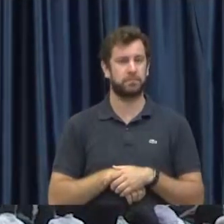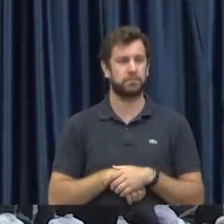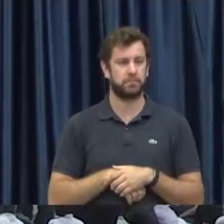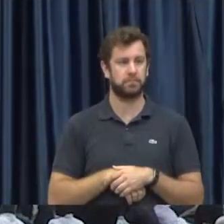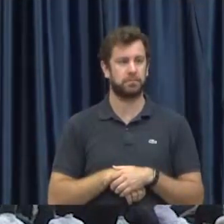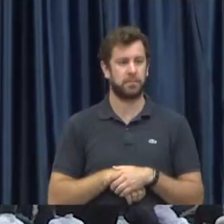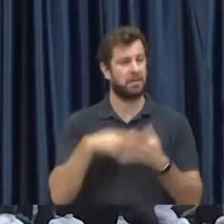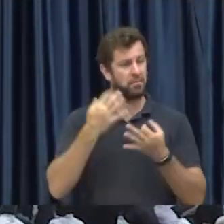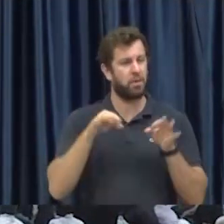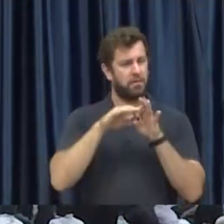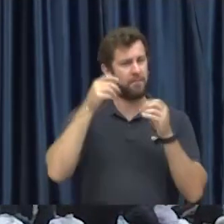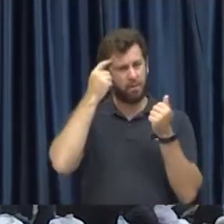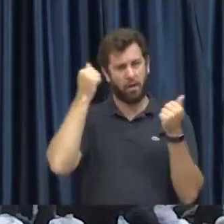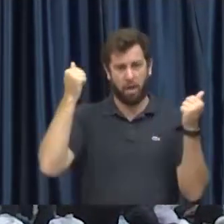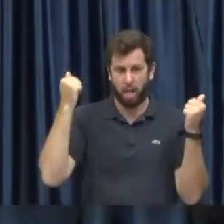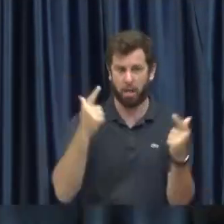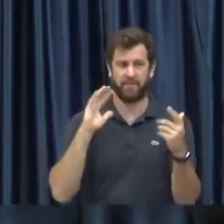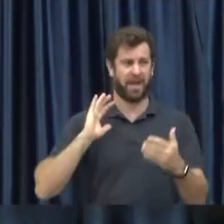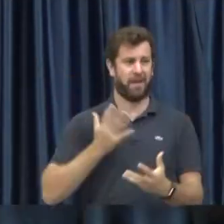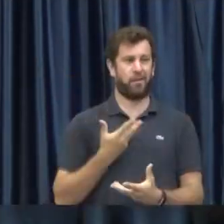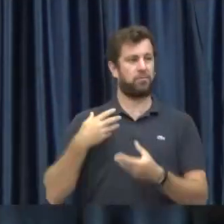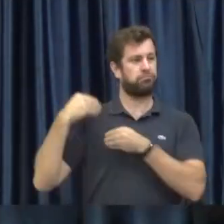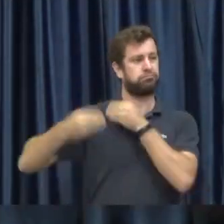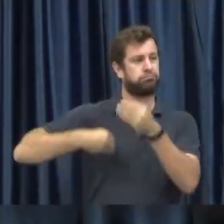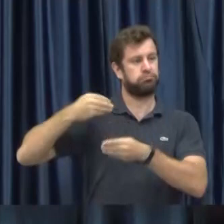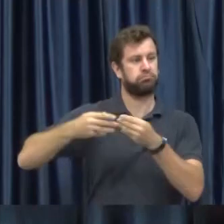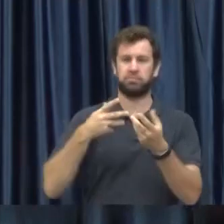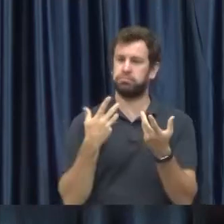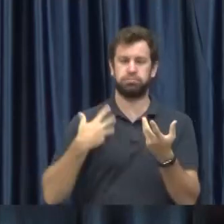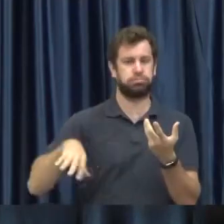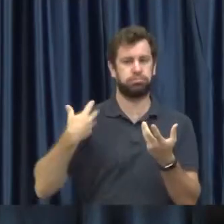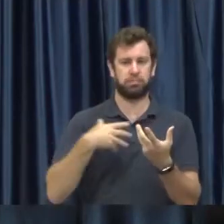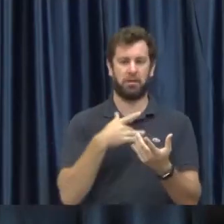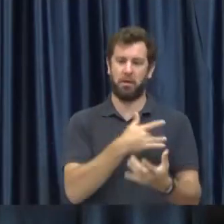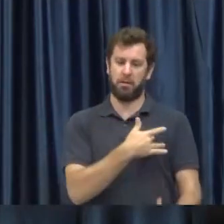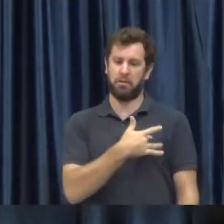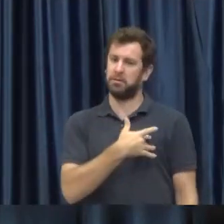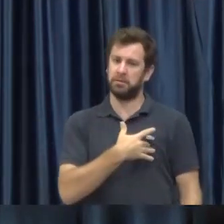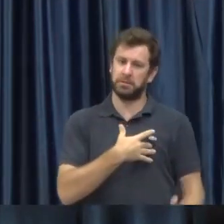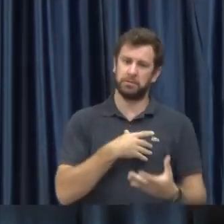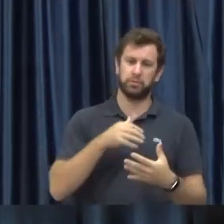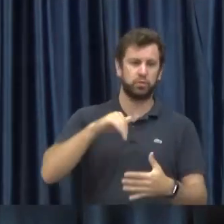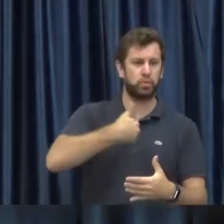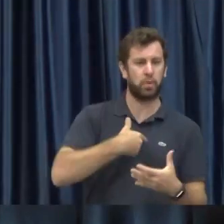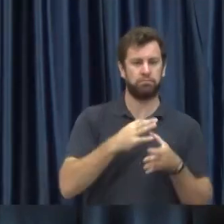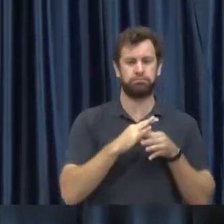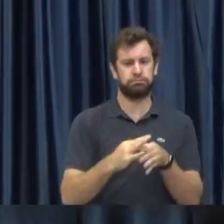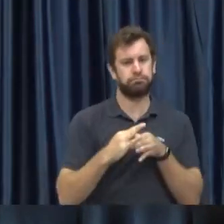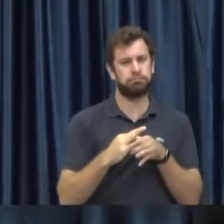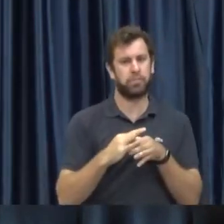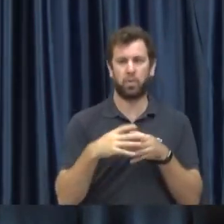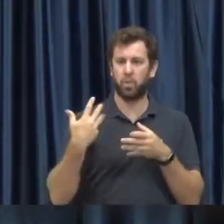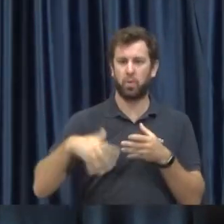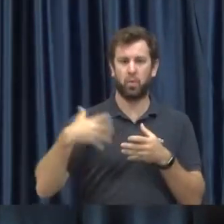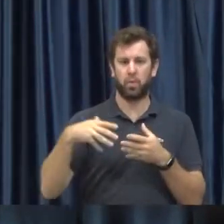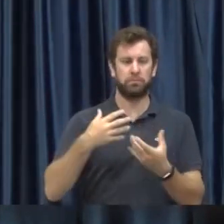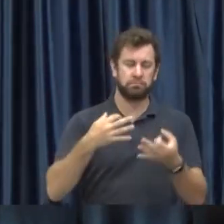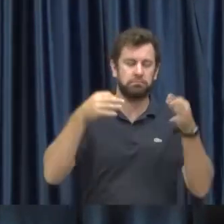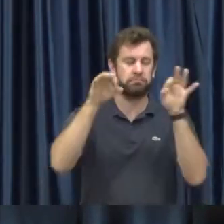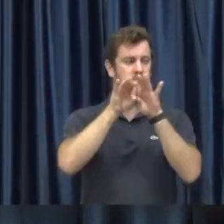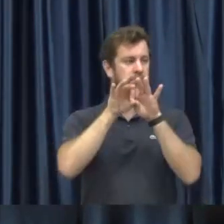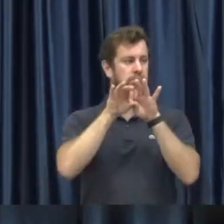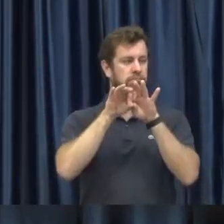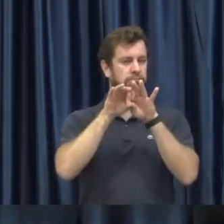of all of our rituals. And it's interesting because in the same chapter of Hajj, Allah tells us in